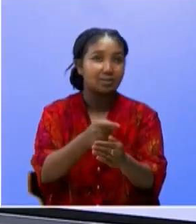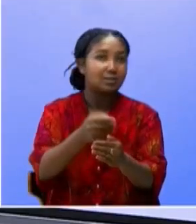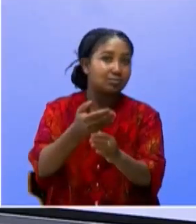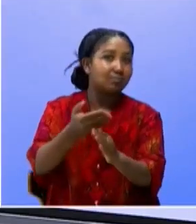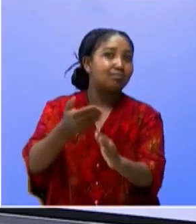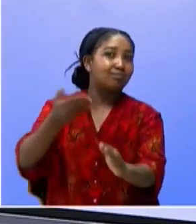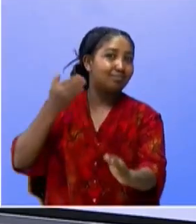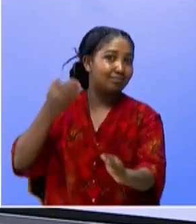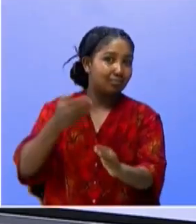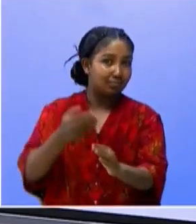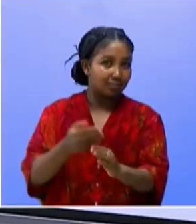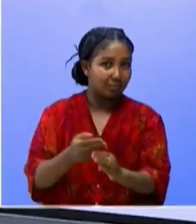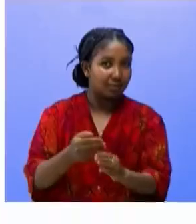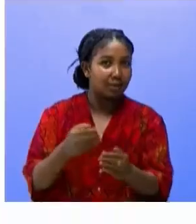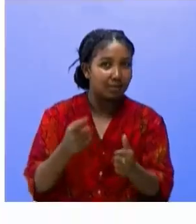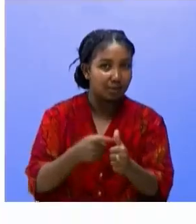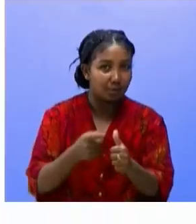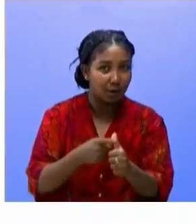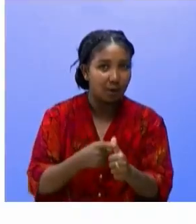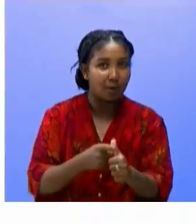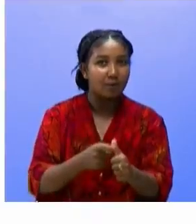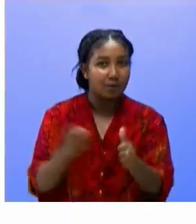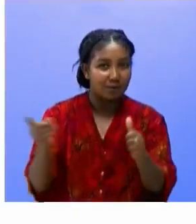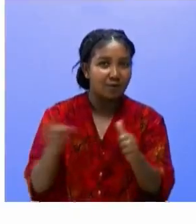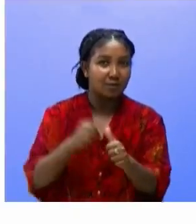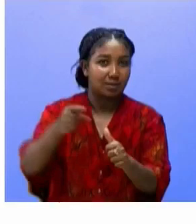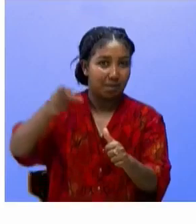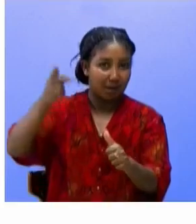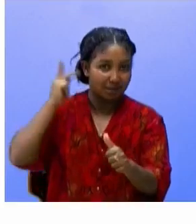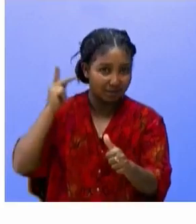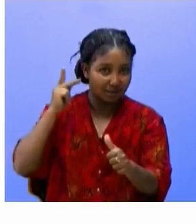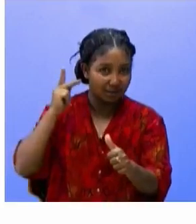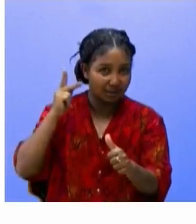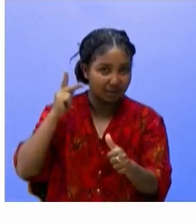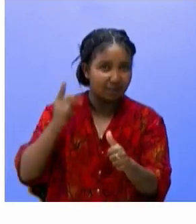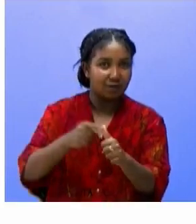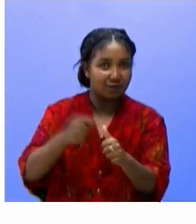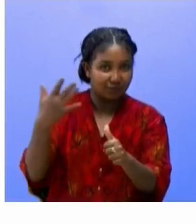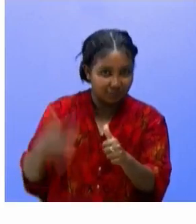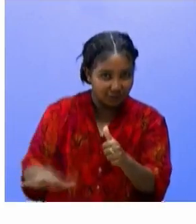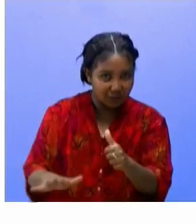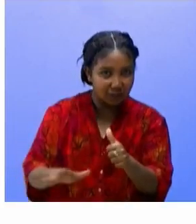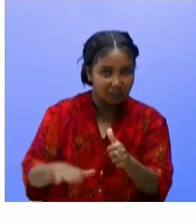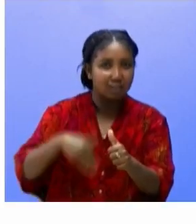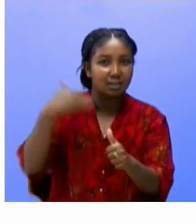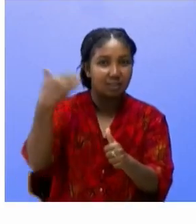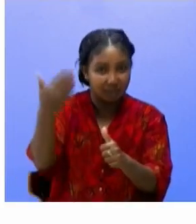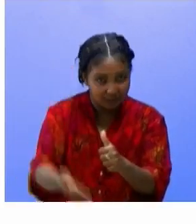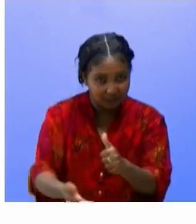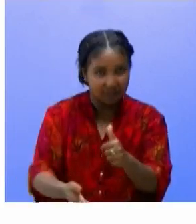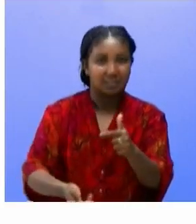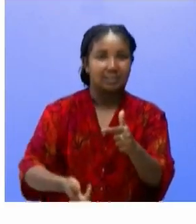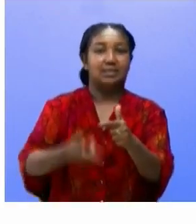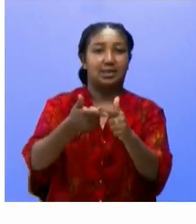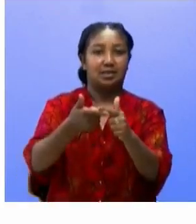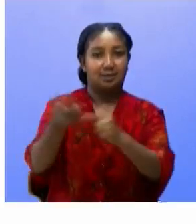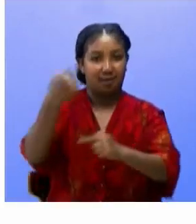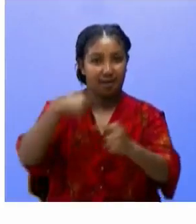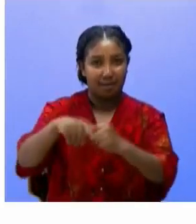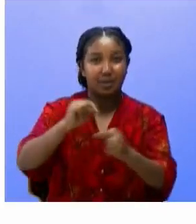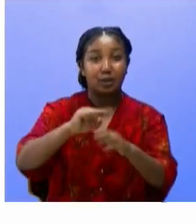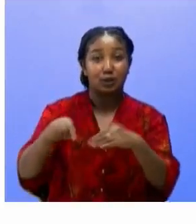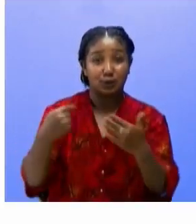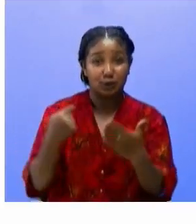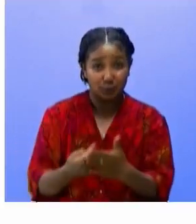the first past. This one is first, which means this one happened first, and this comes second.